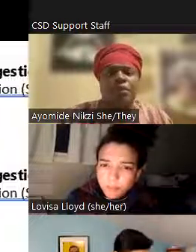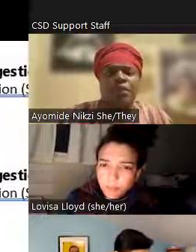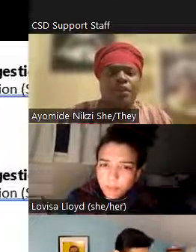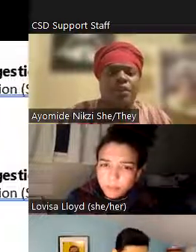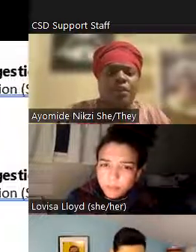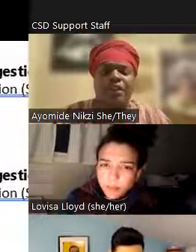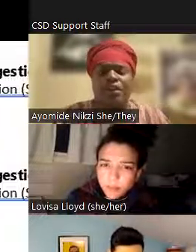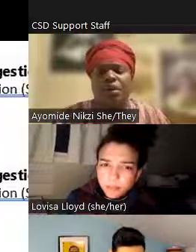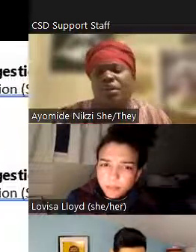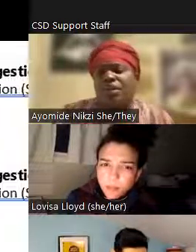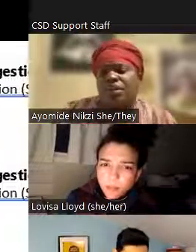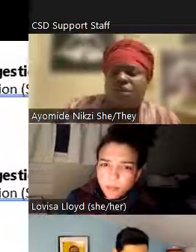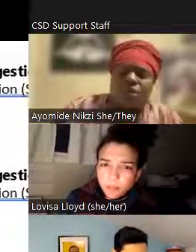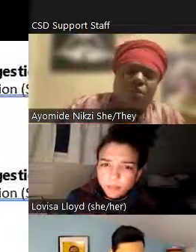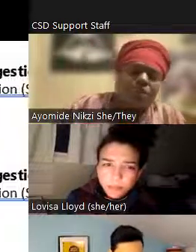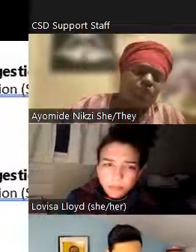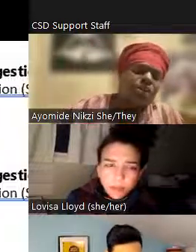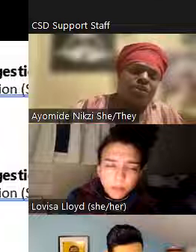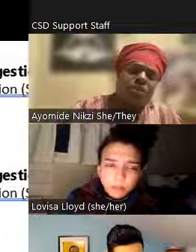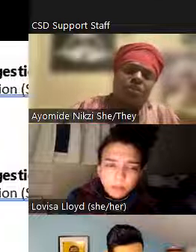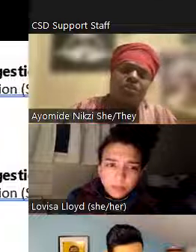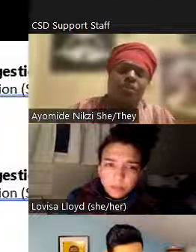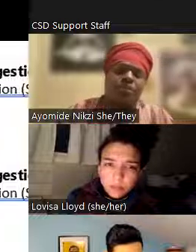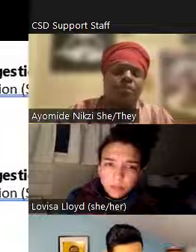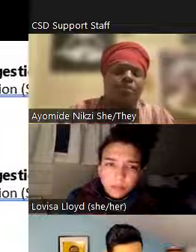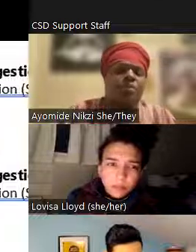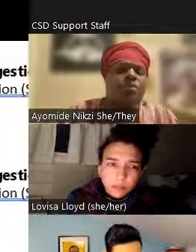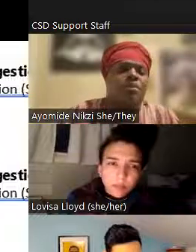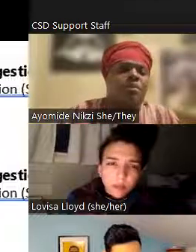Okay. Are there any other comments or